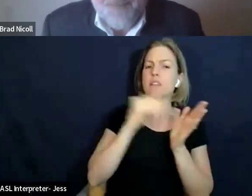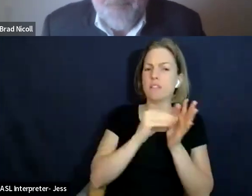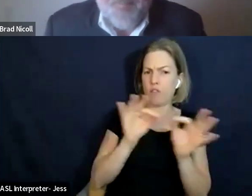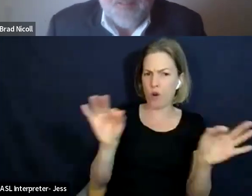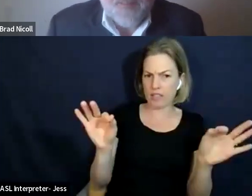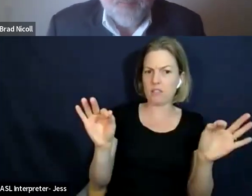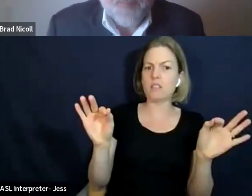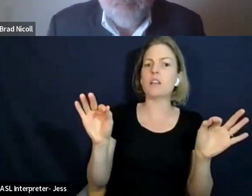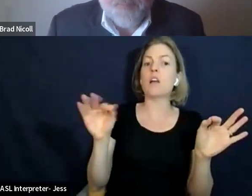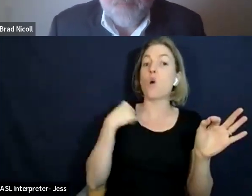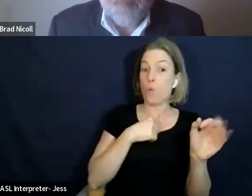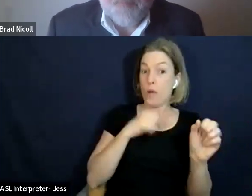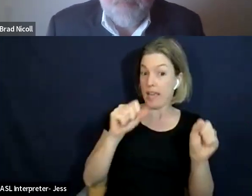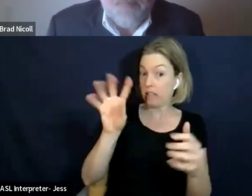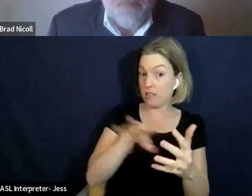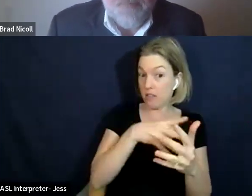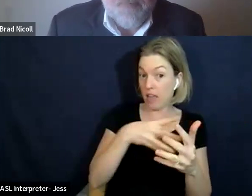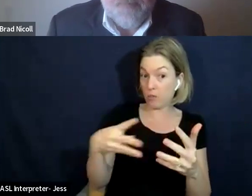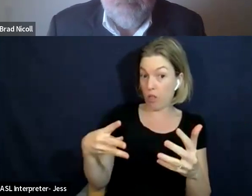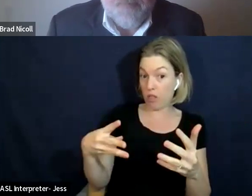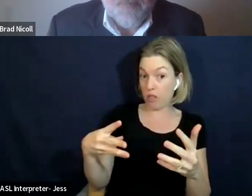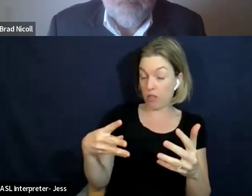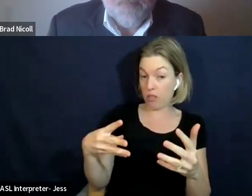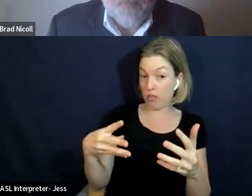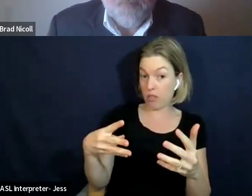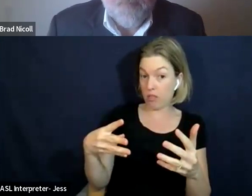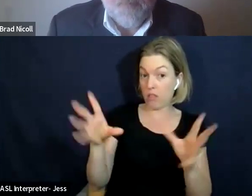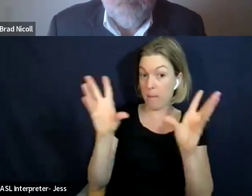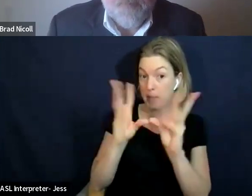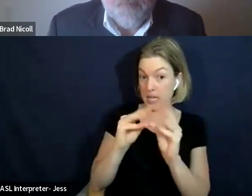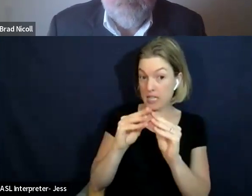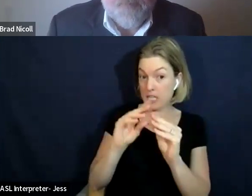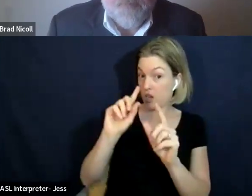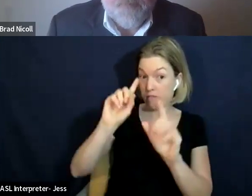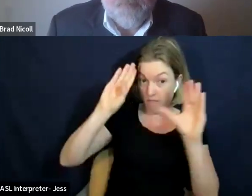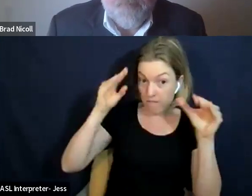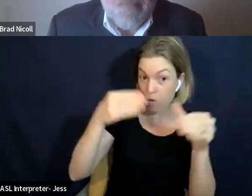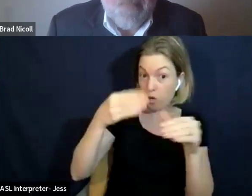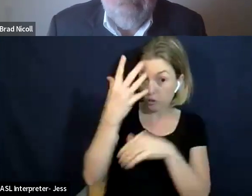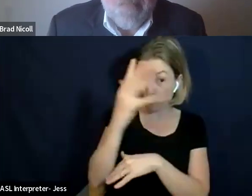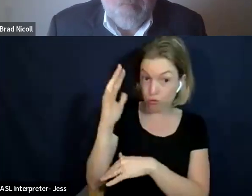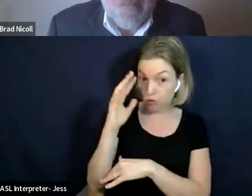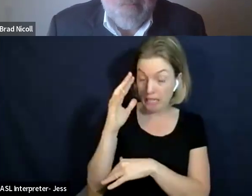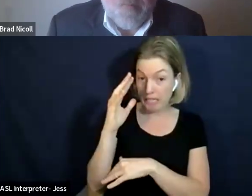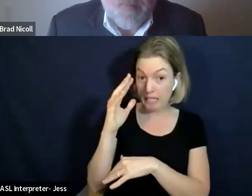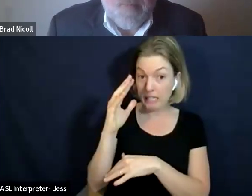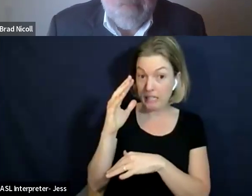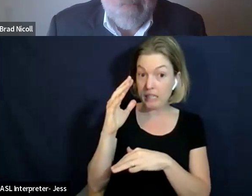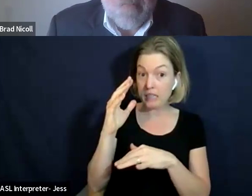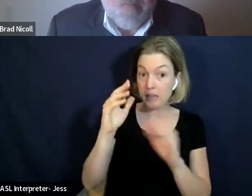just, schedule a meeting just about tree mitigation? No